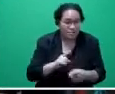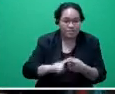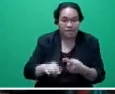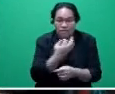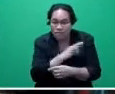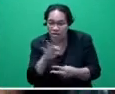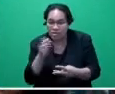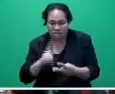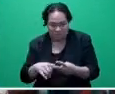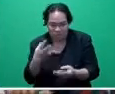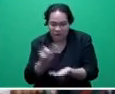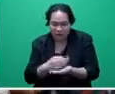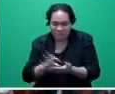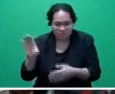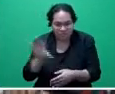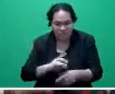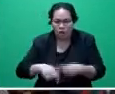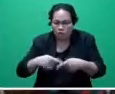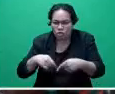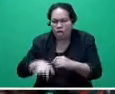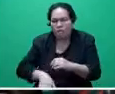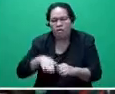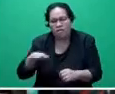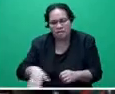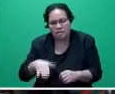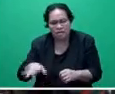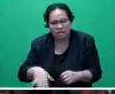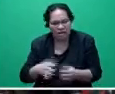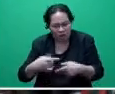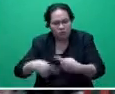given the budgetary allocations. Continuing poverty of success and